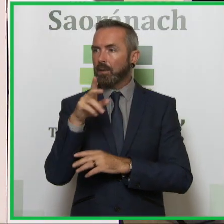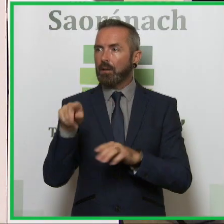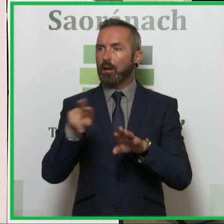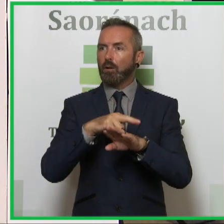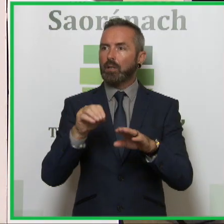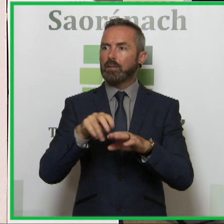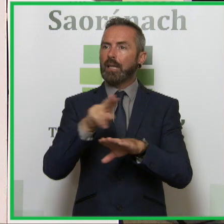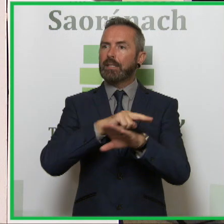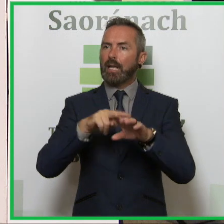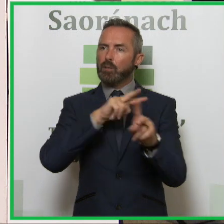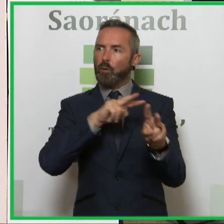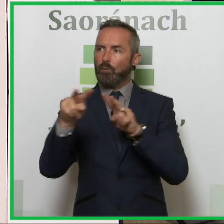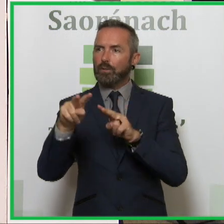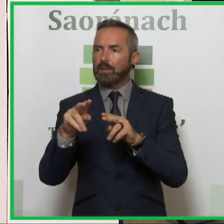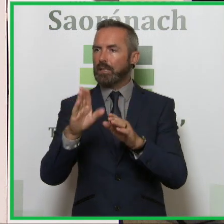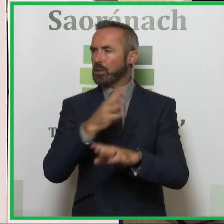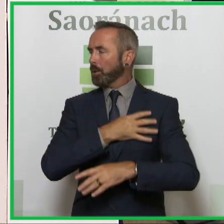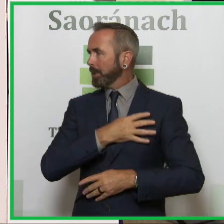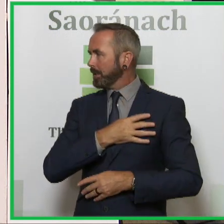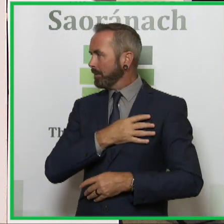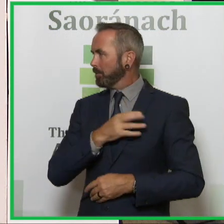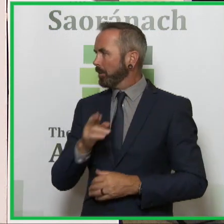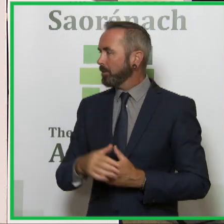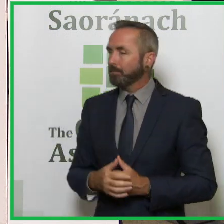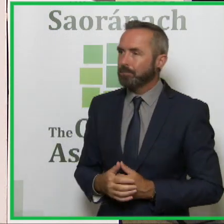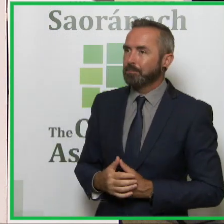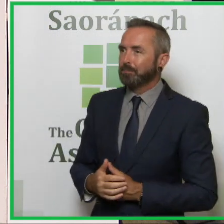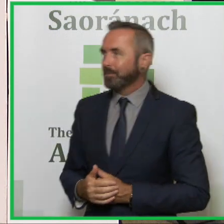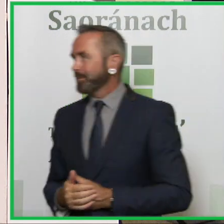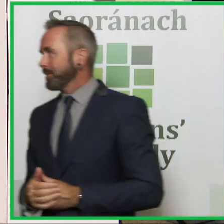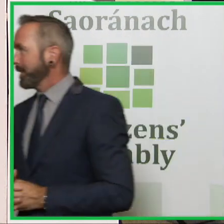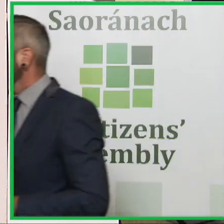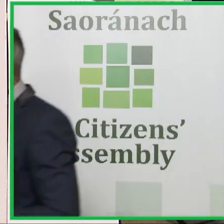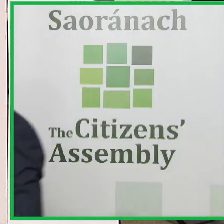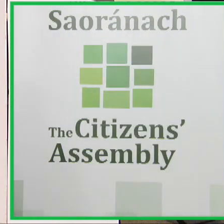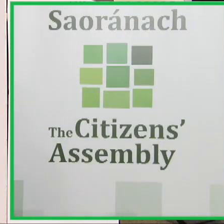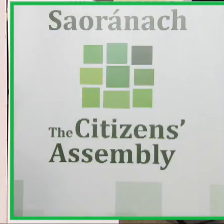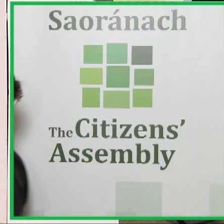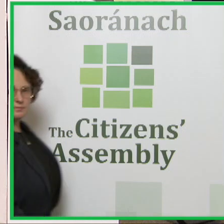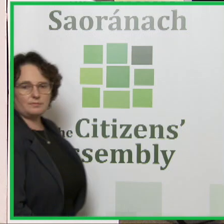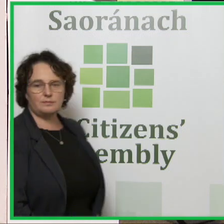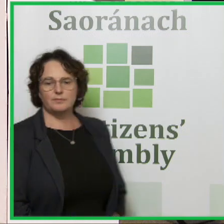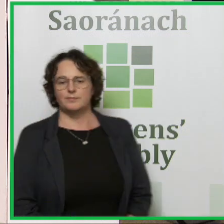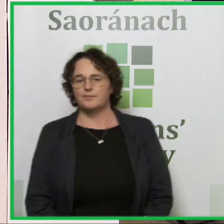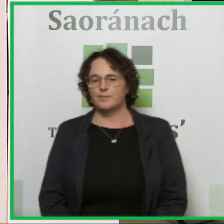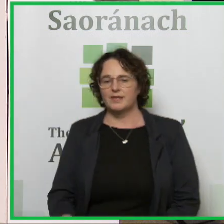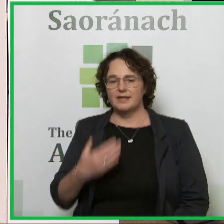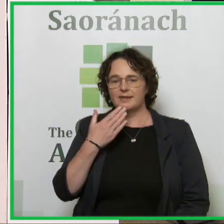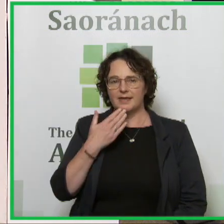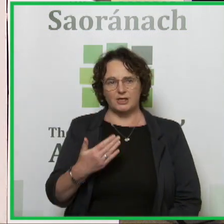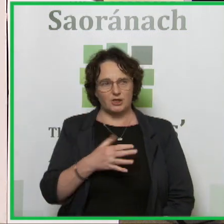Oversight Committee that Jim would have outlined. Very welcome, Peter, in 7 minutes. Thank you very much. Good morning, ladies and gentlemen, members of the